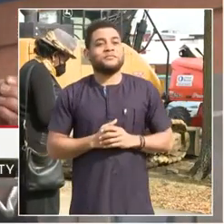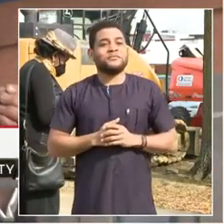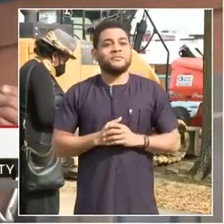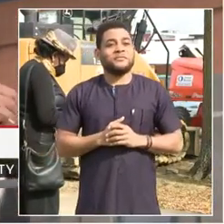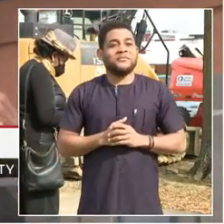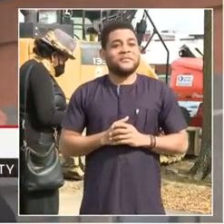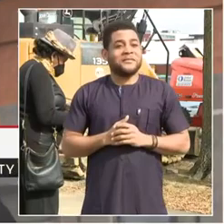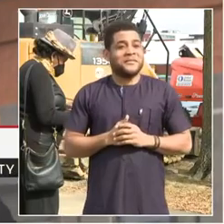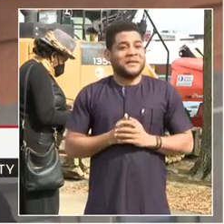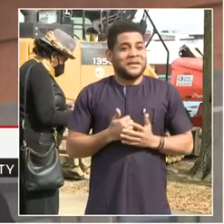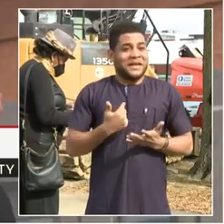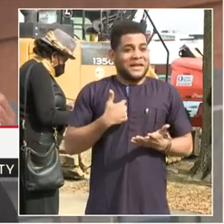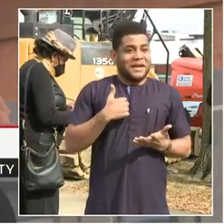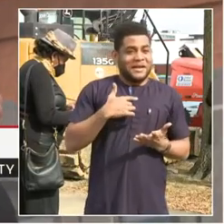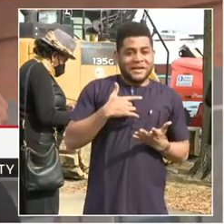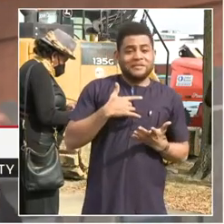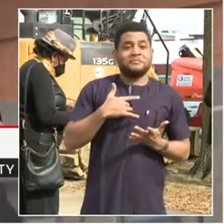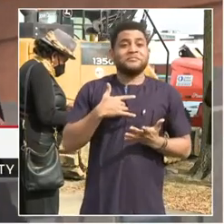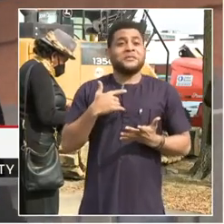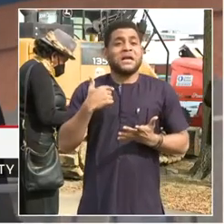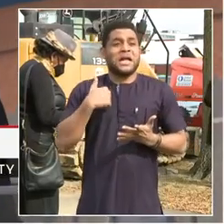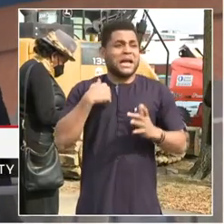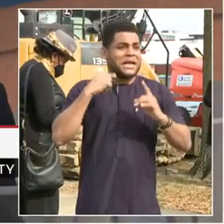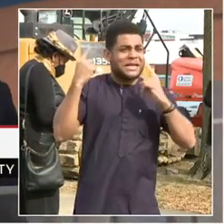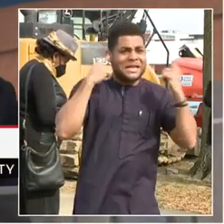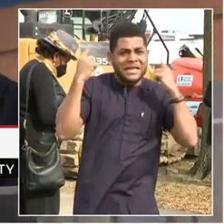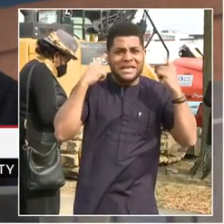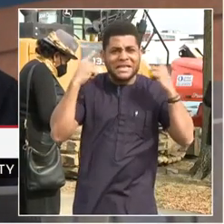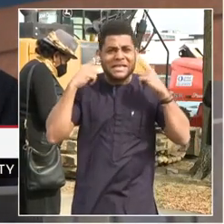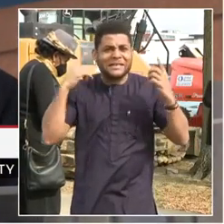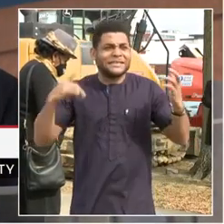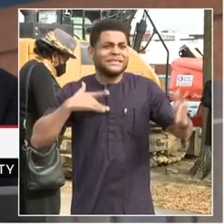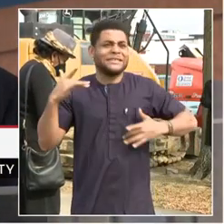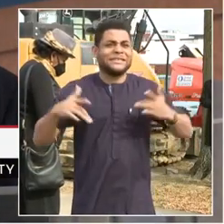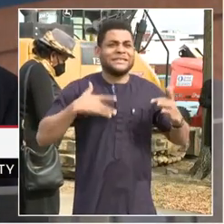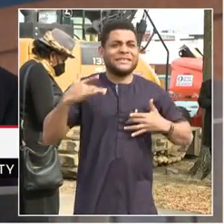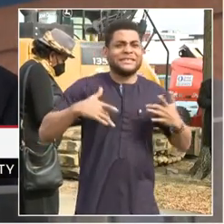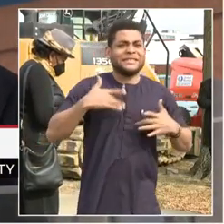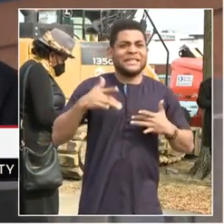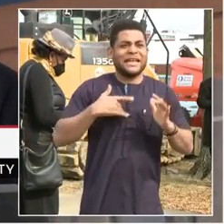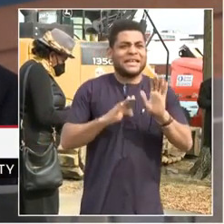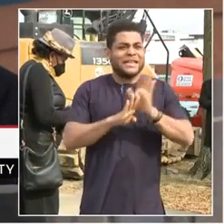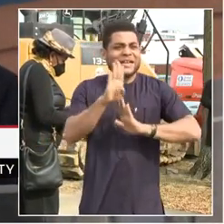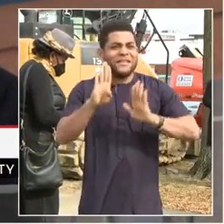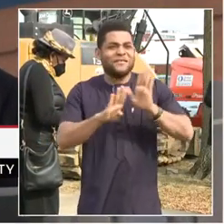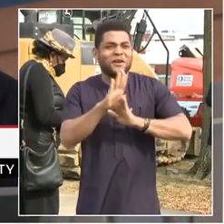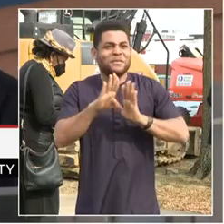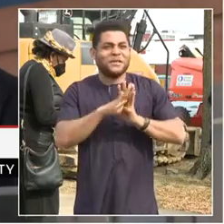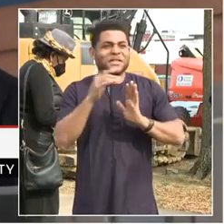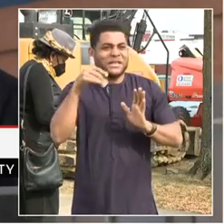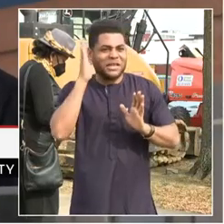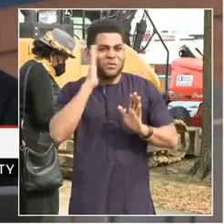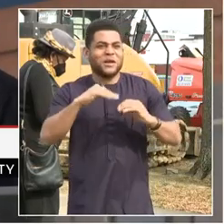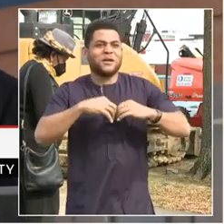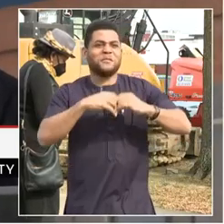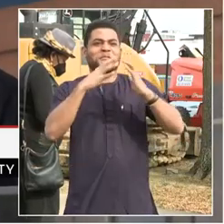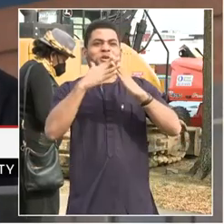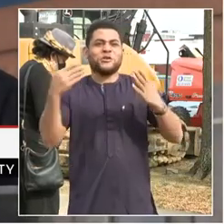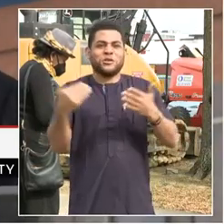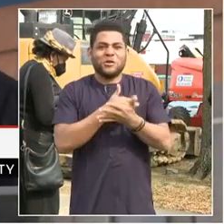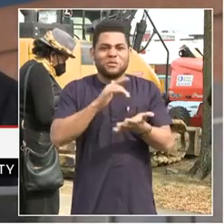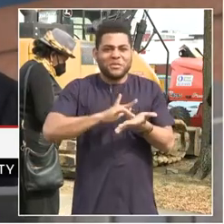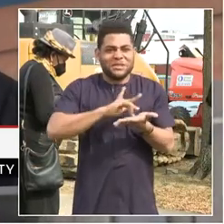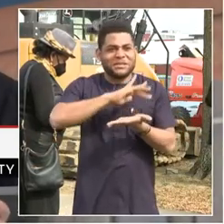I heard about this very exciting and important development just after the public announcement of